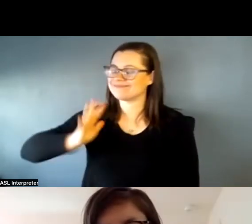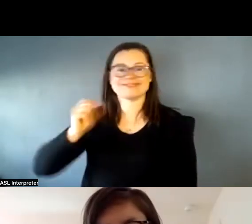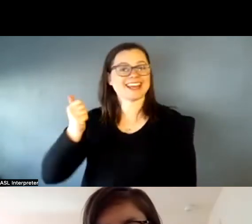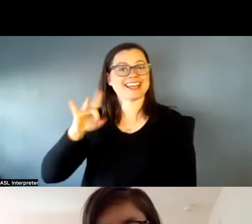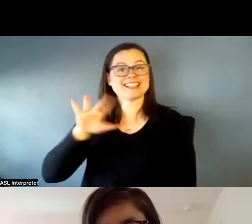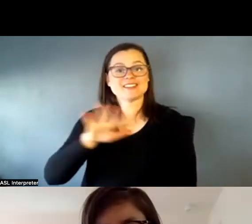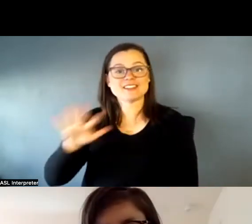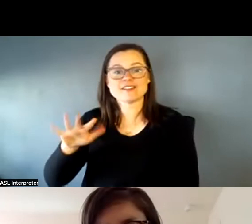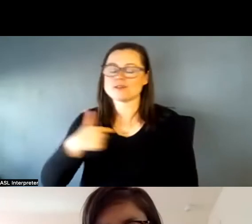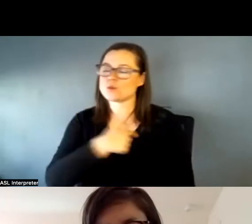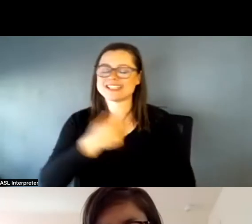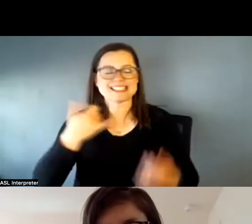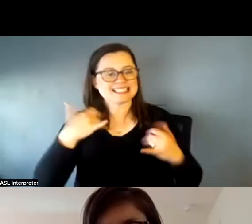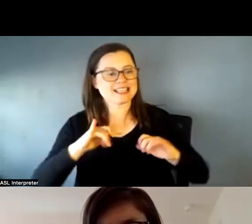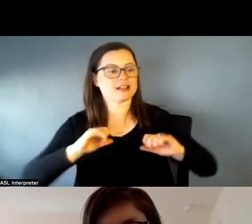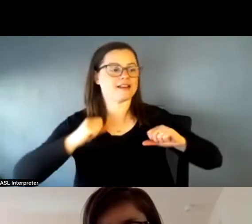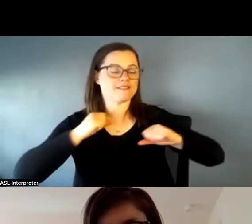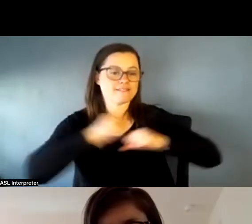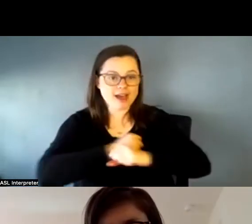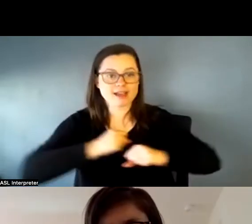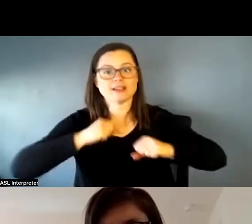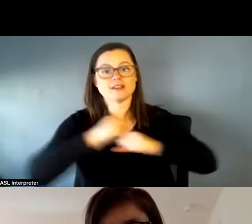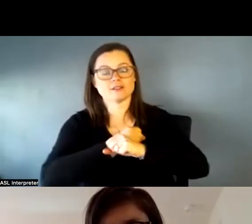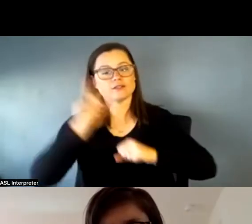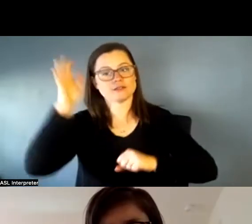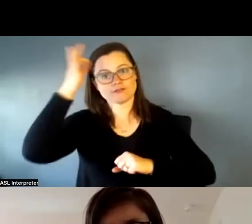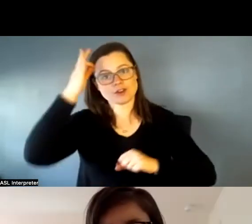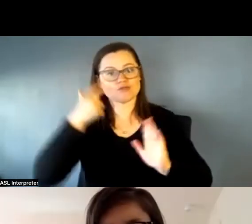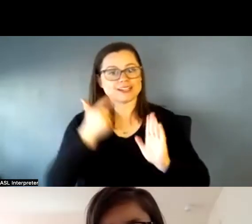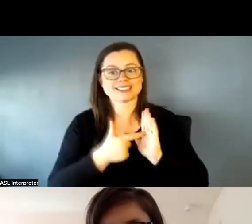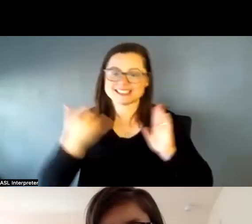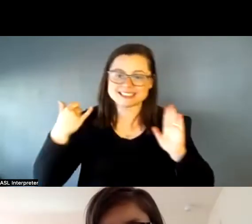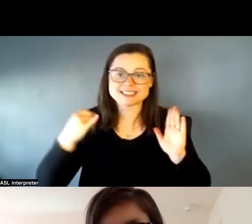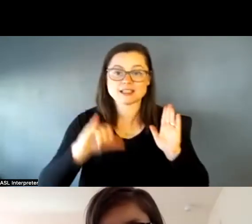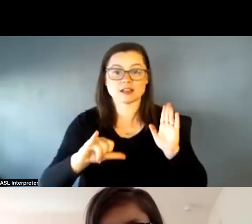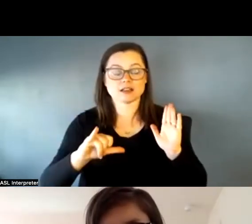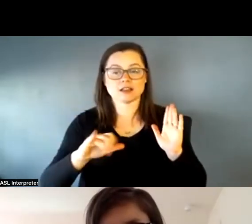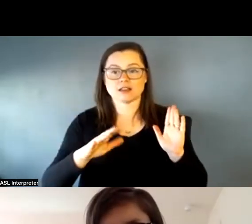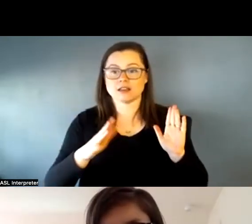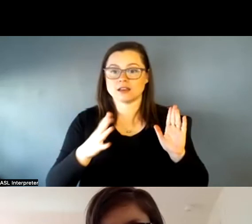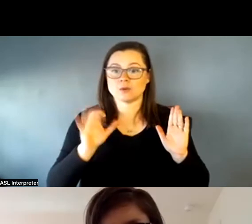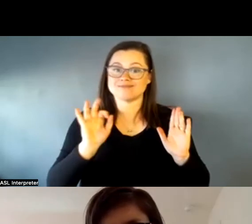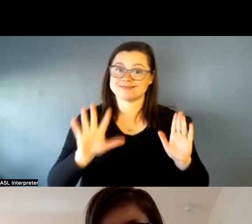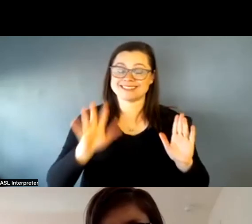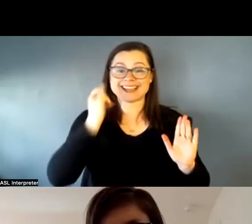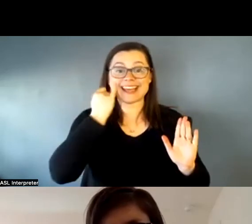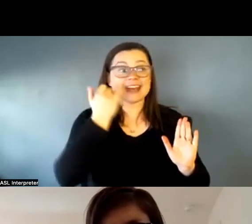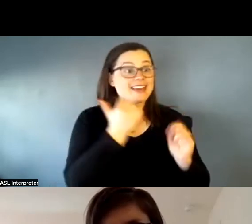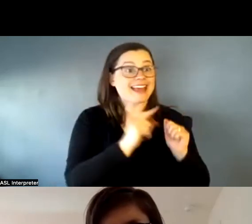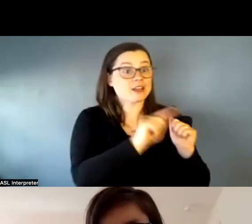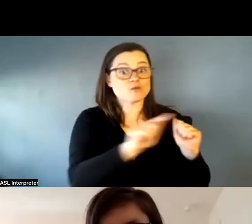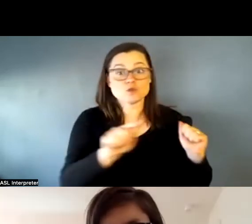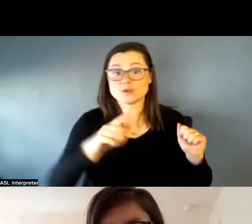recognition. And I would like to say that if anyone would like to, they haven't already signed our